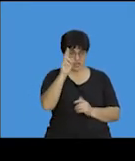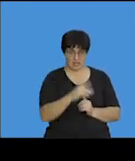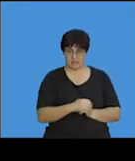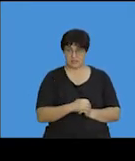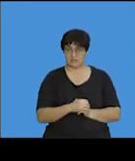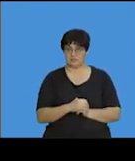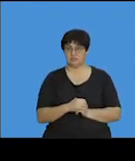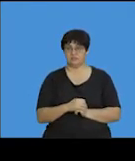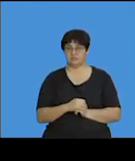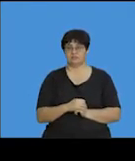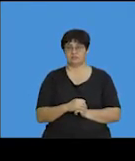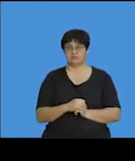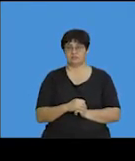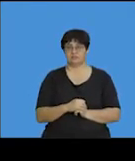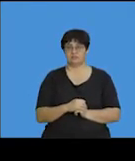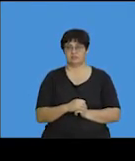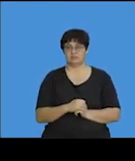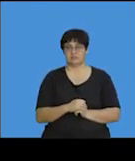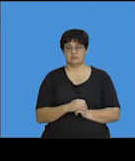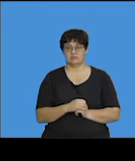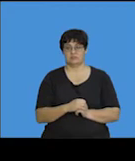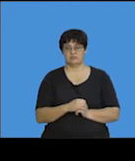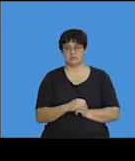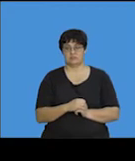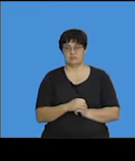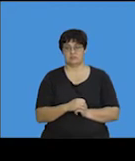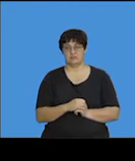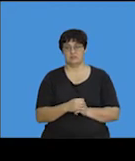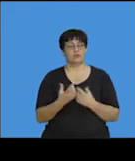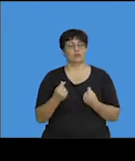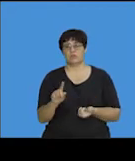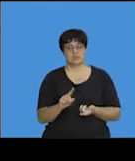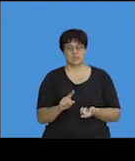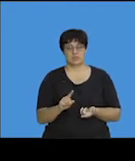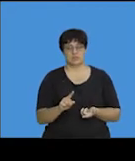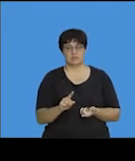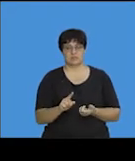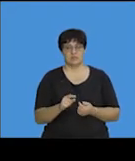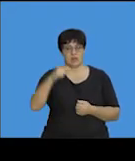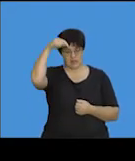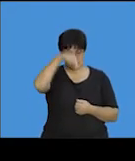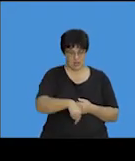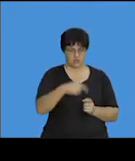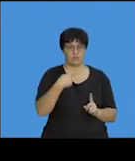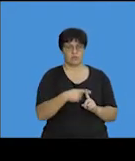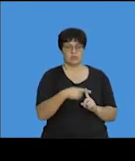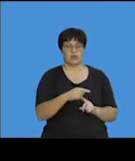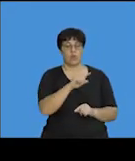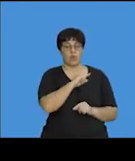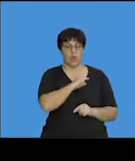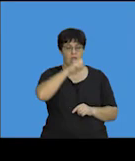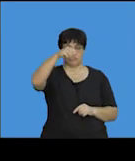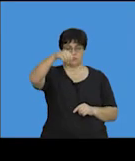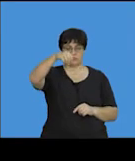actually, there we go. And what I'm going to do in this question is I'm going to make down positive because I have an object that's